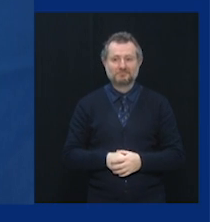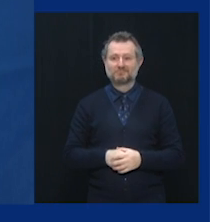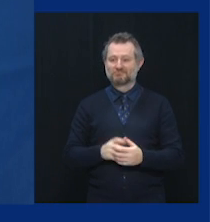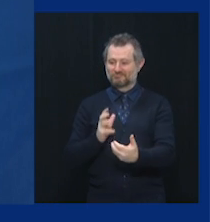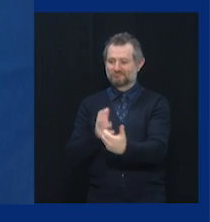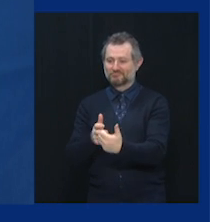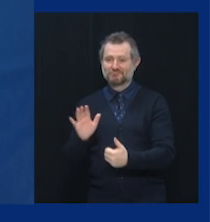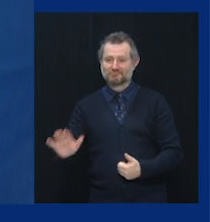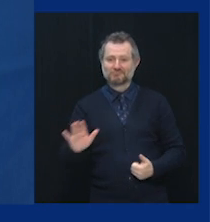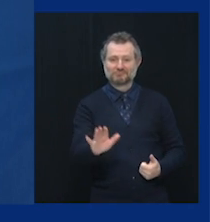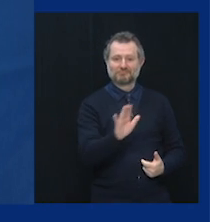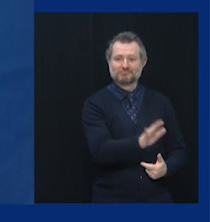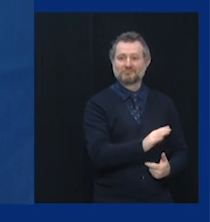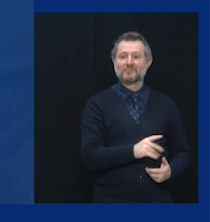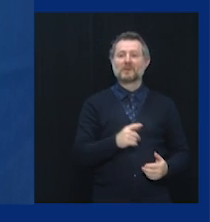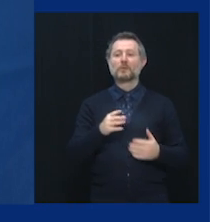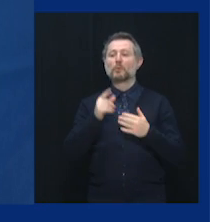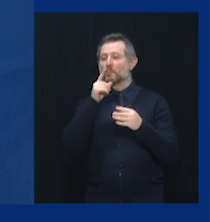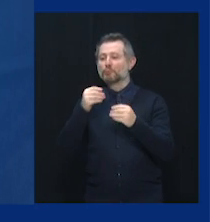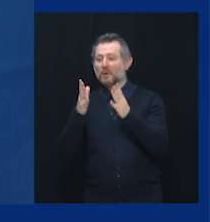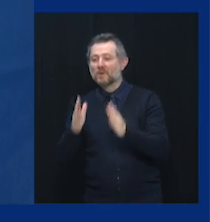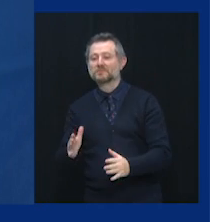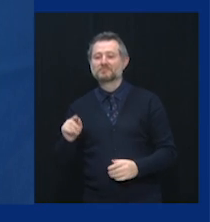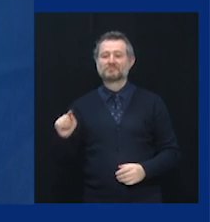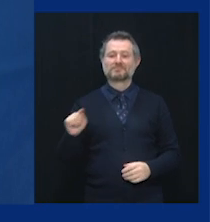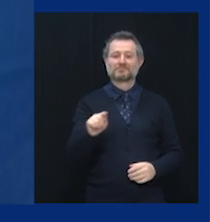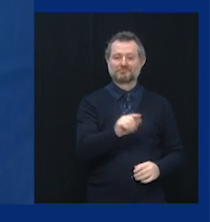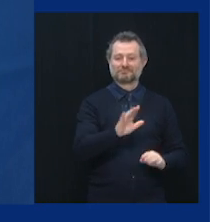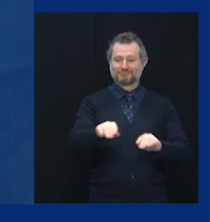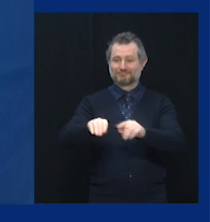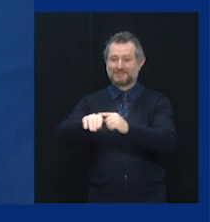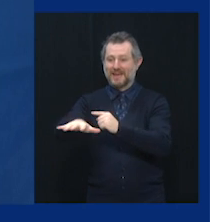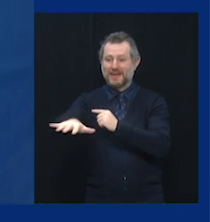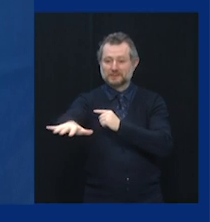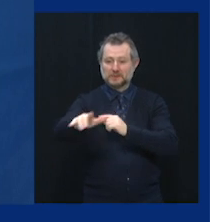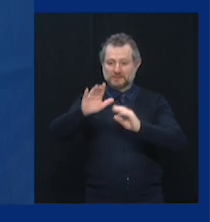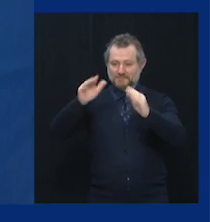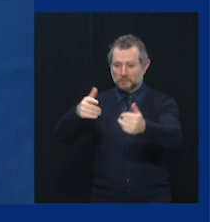the providers who serve 65 plus.